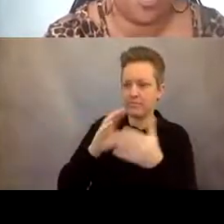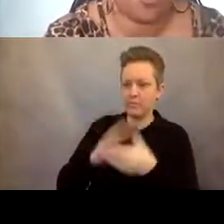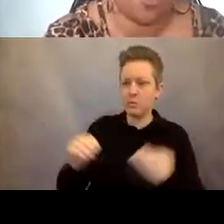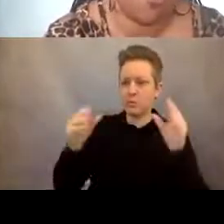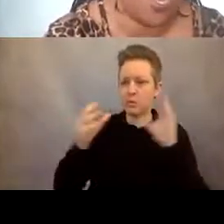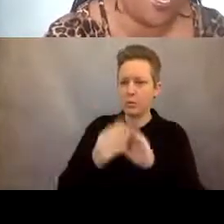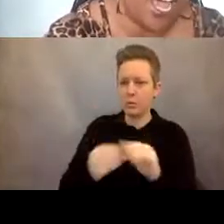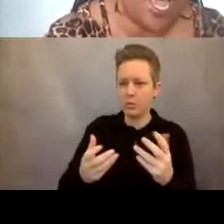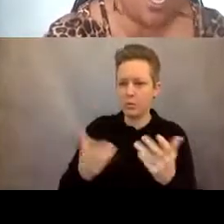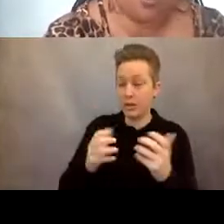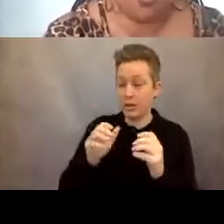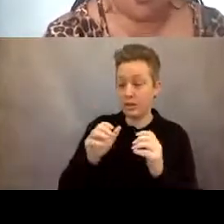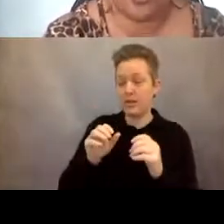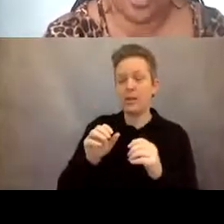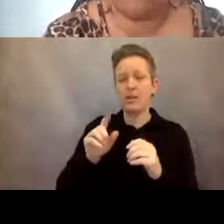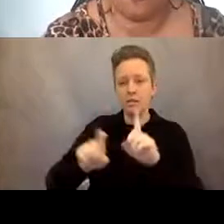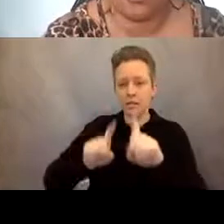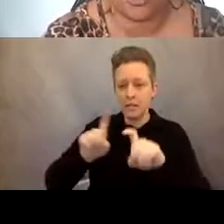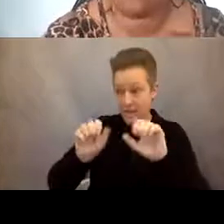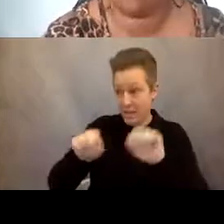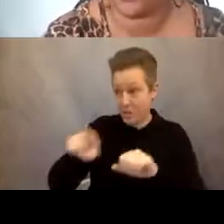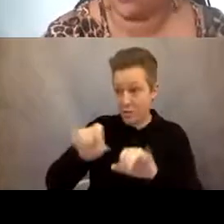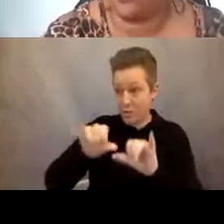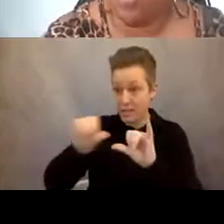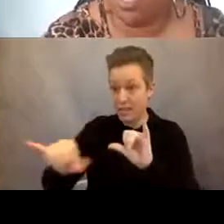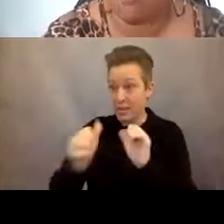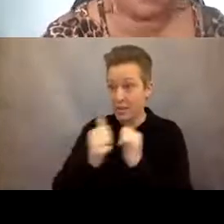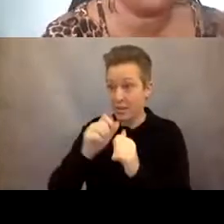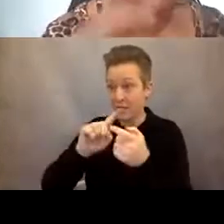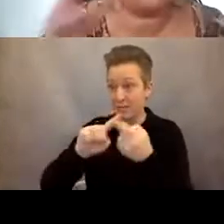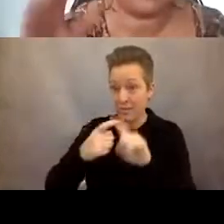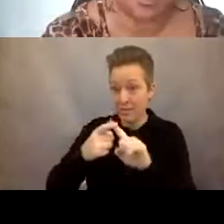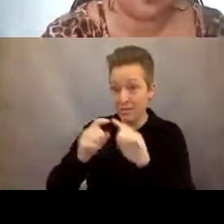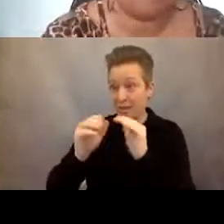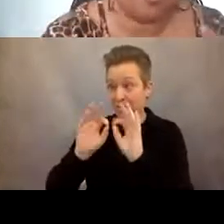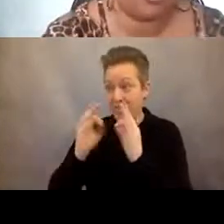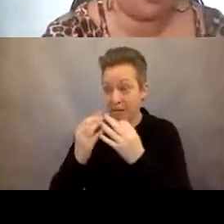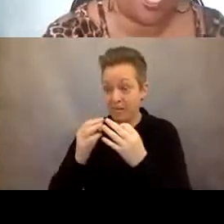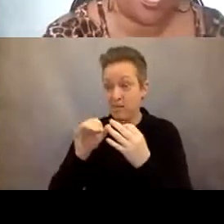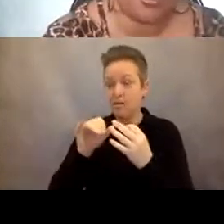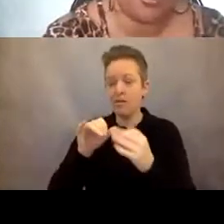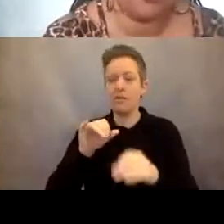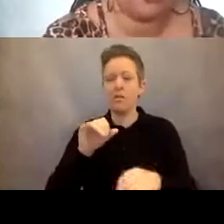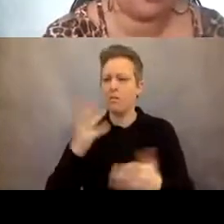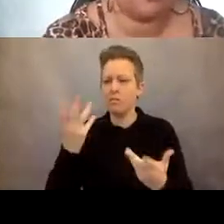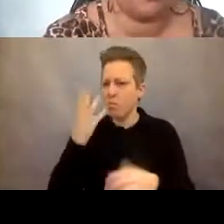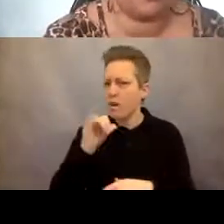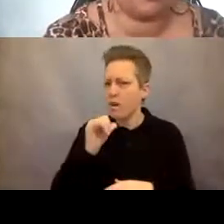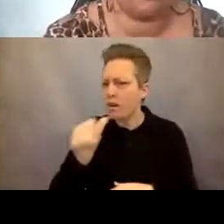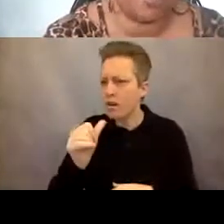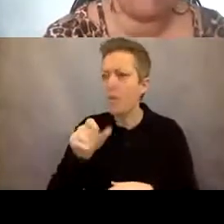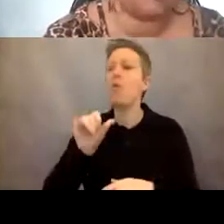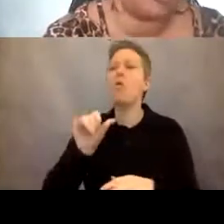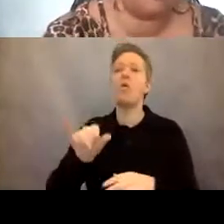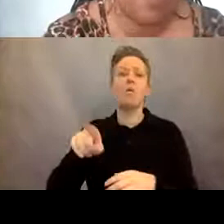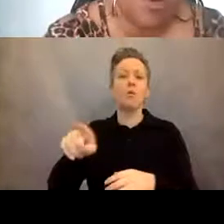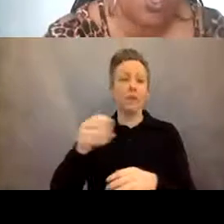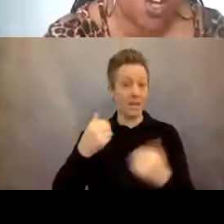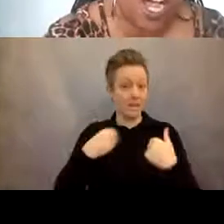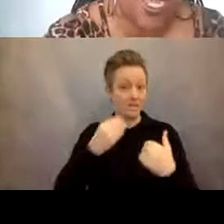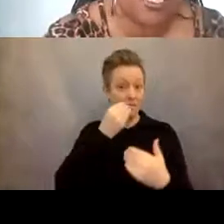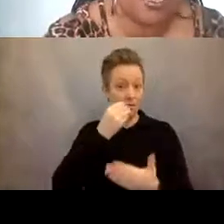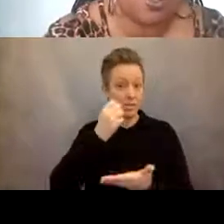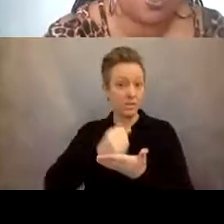family and friend? Oh, why not? Oh, they have food stamps. Well, can you give that? Like, there's a lot of pushback to